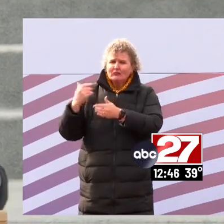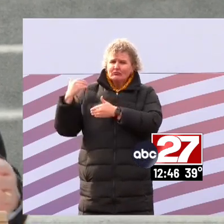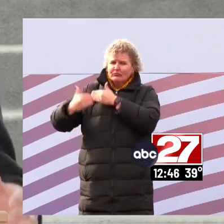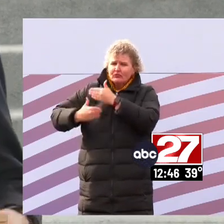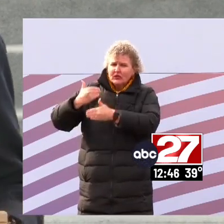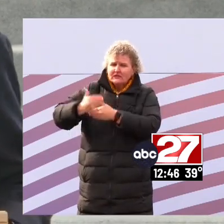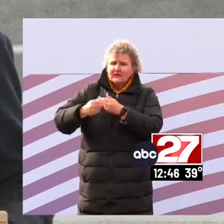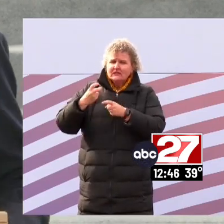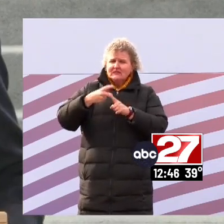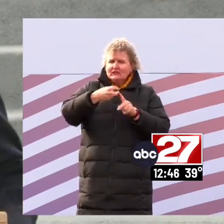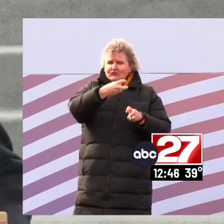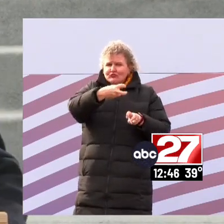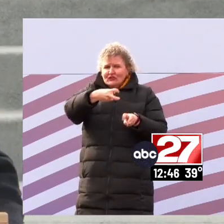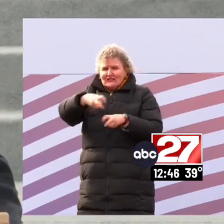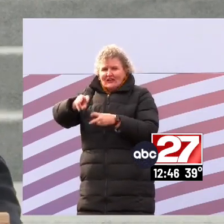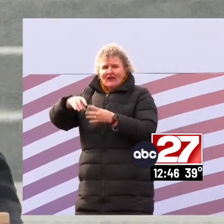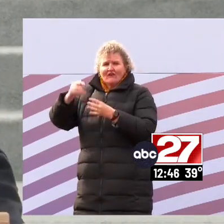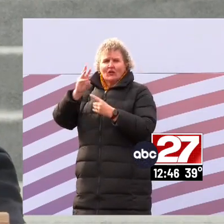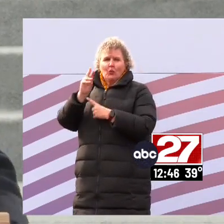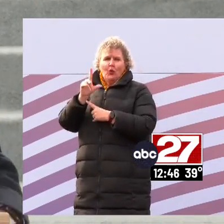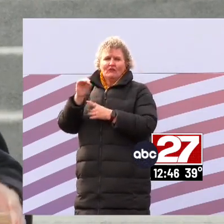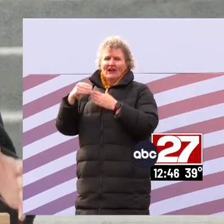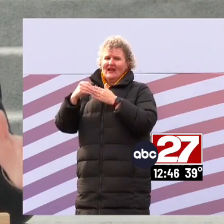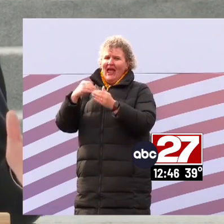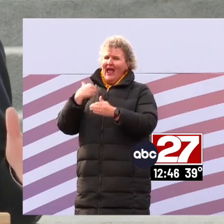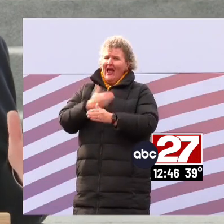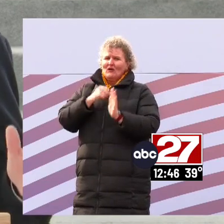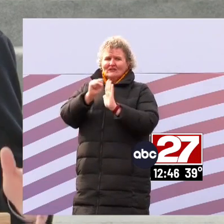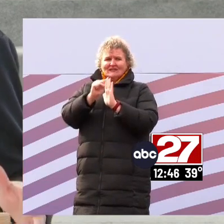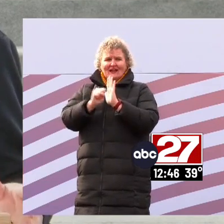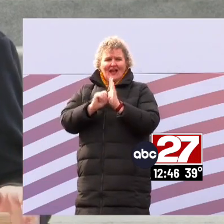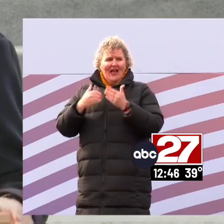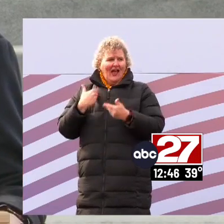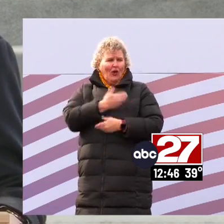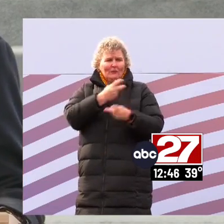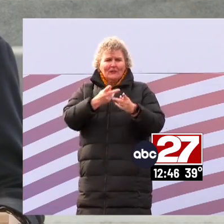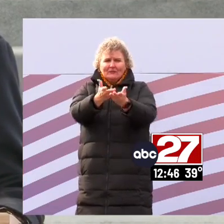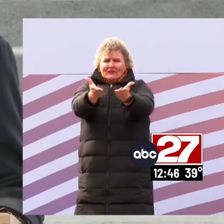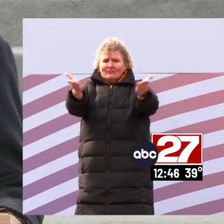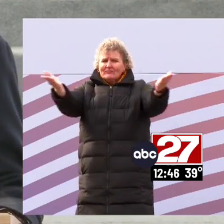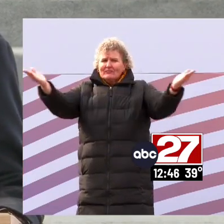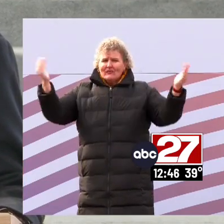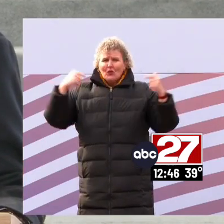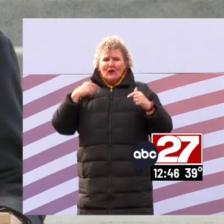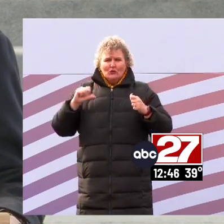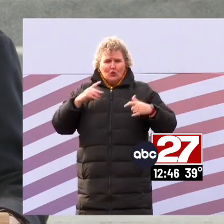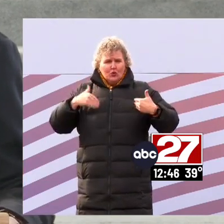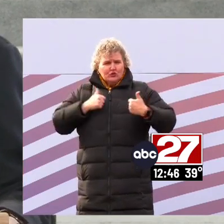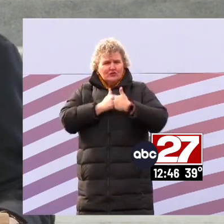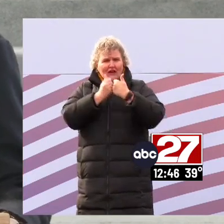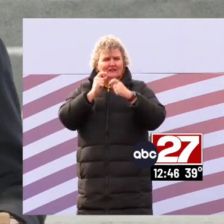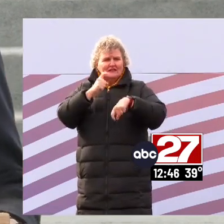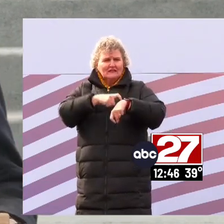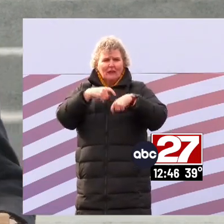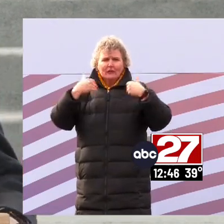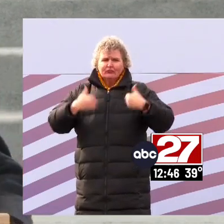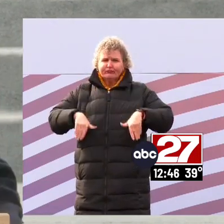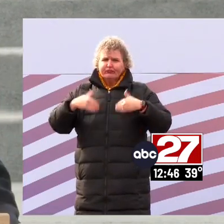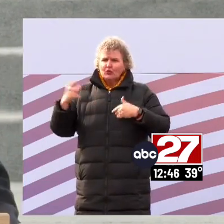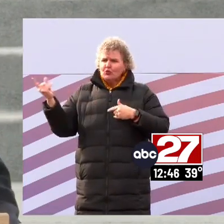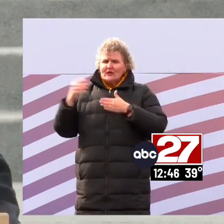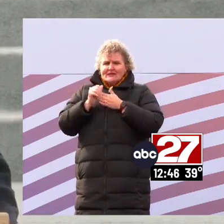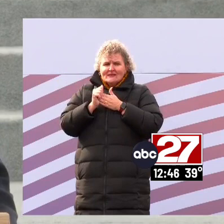has led our Commonwealth and our residents through some of the most challenging times in our history, And he's done so with